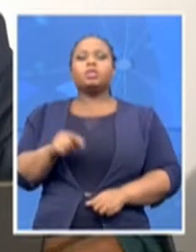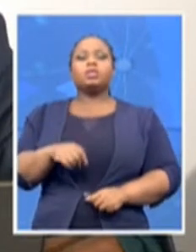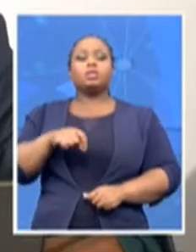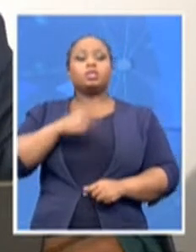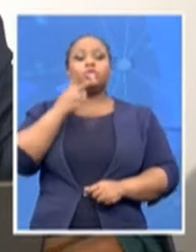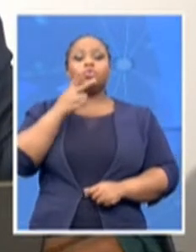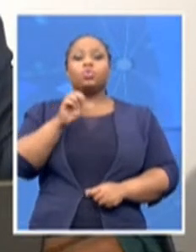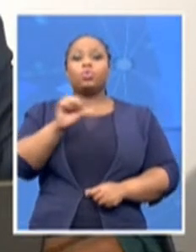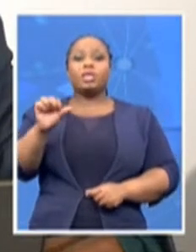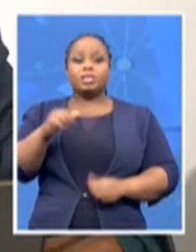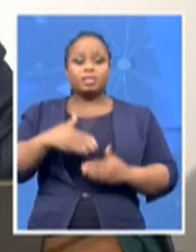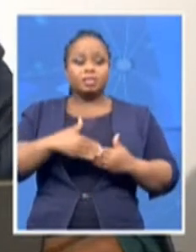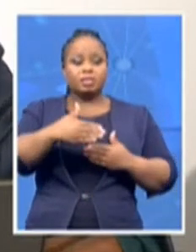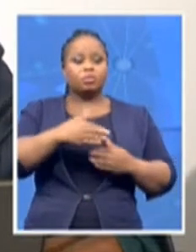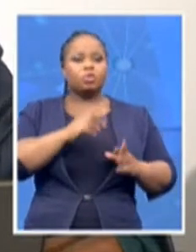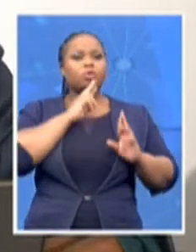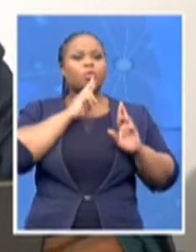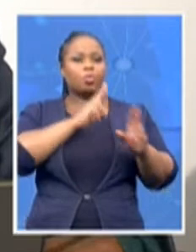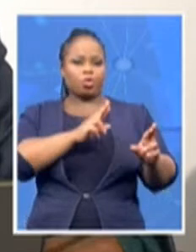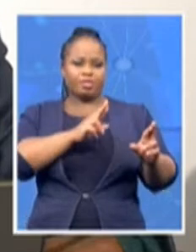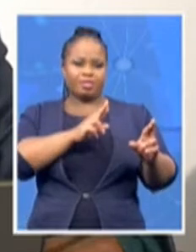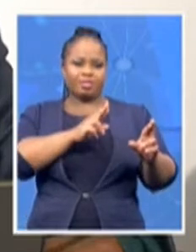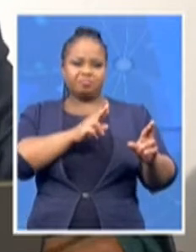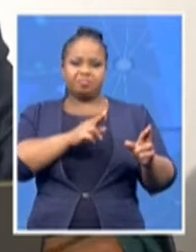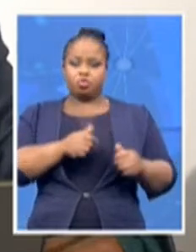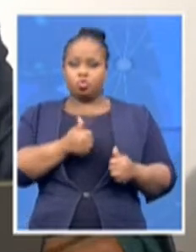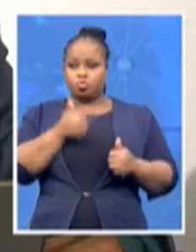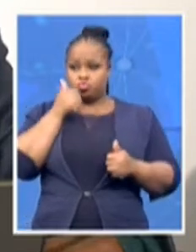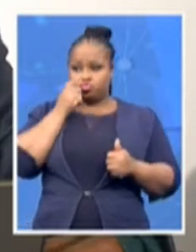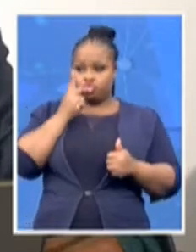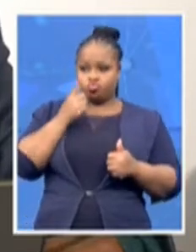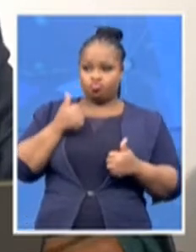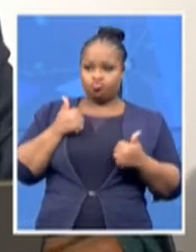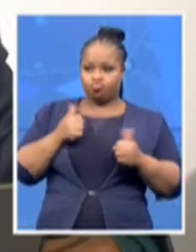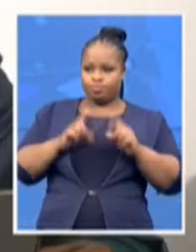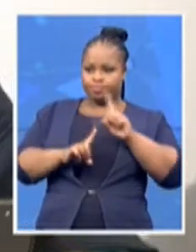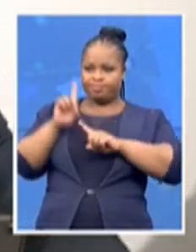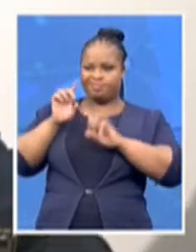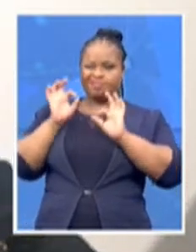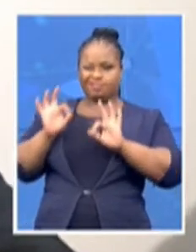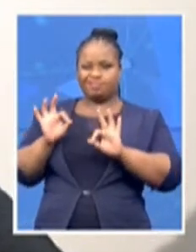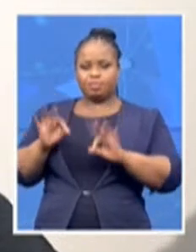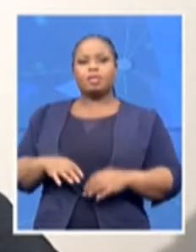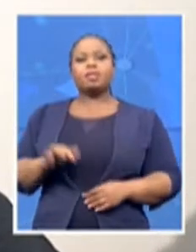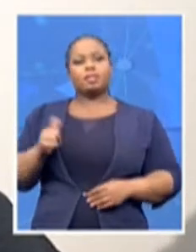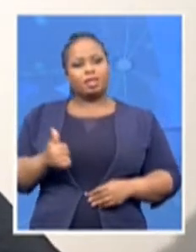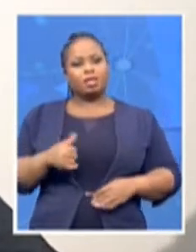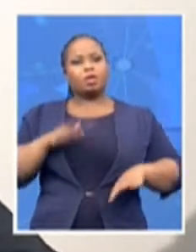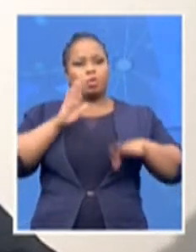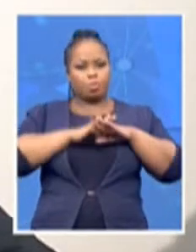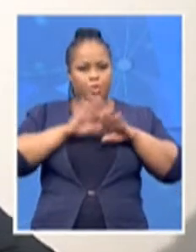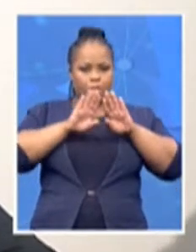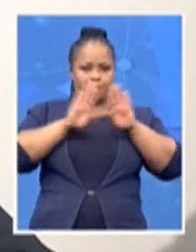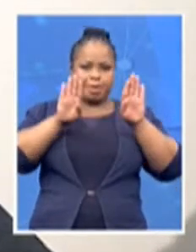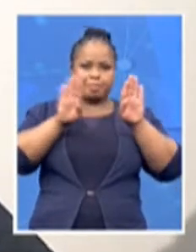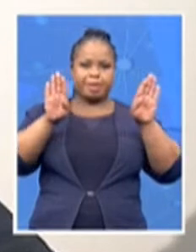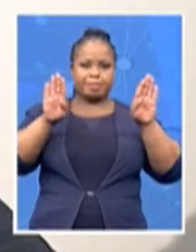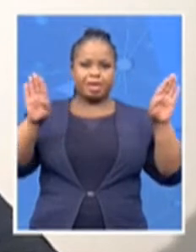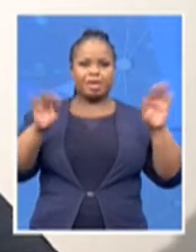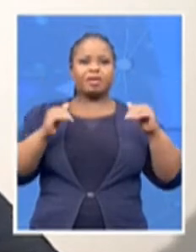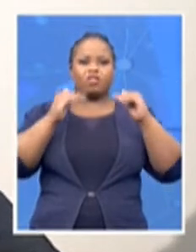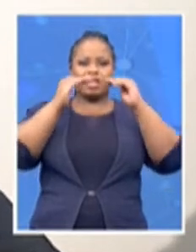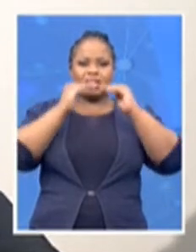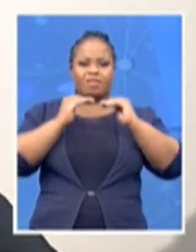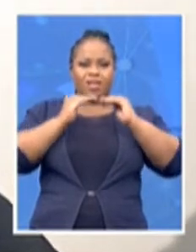to be good cooperation and good progress, we will get even more relaxation. Instead of 11 o'clock curfew,